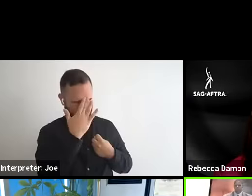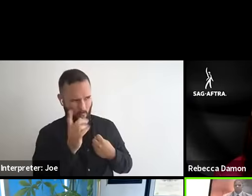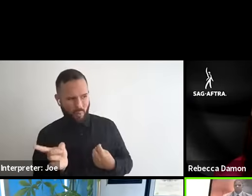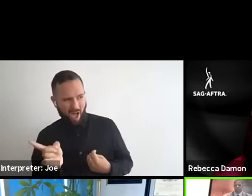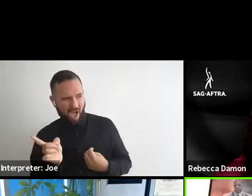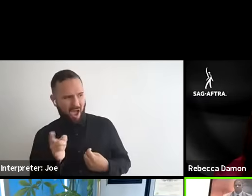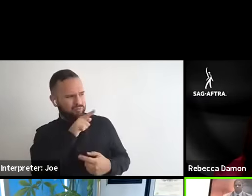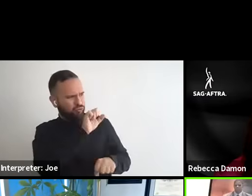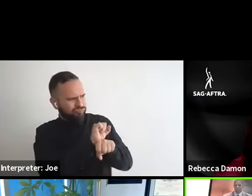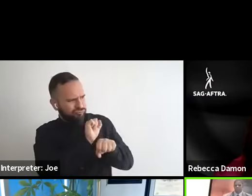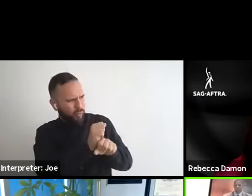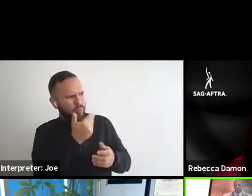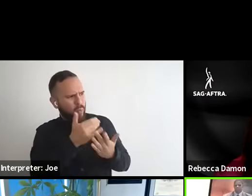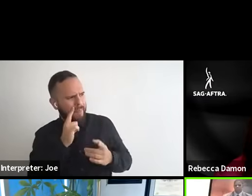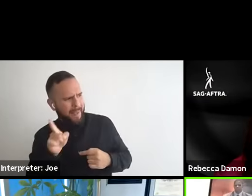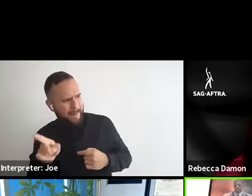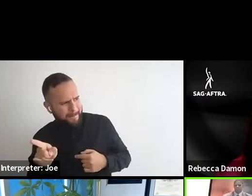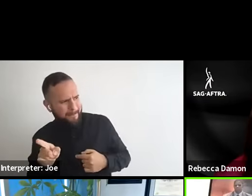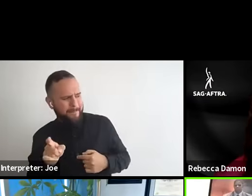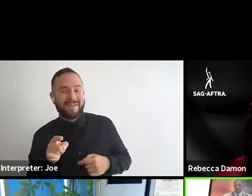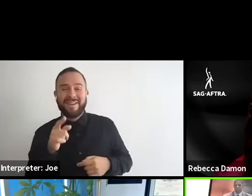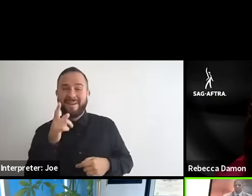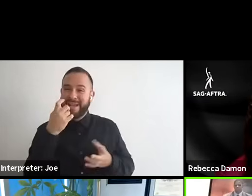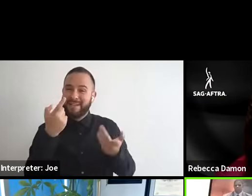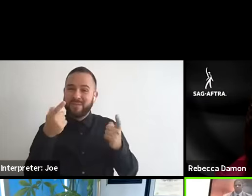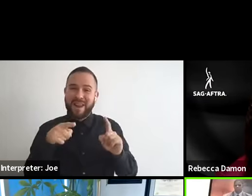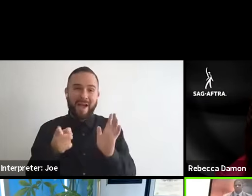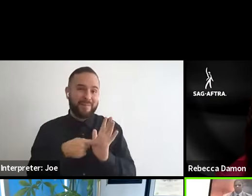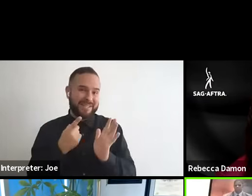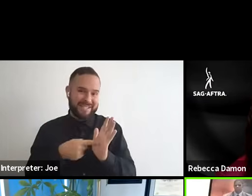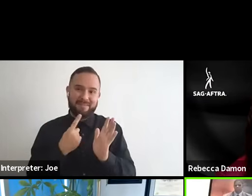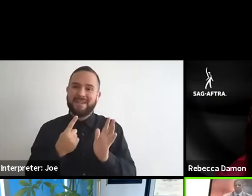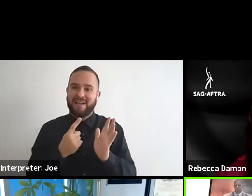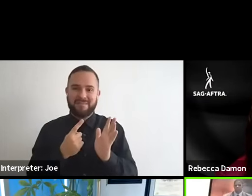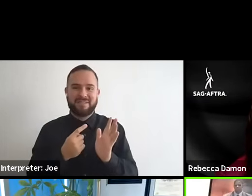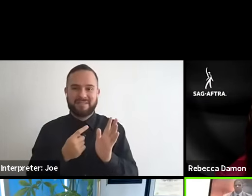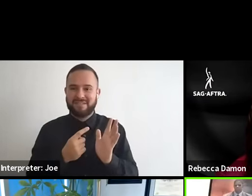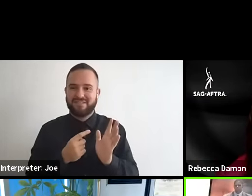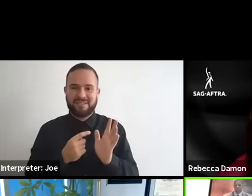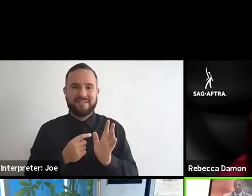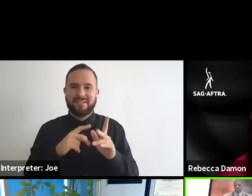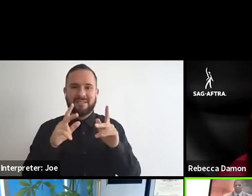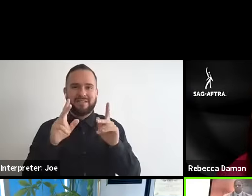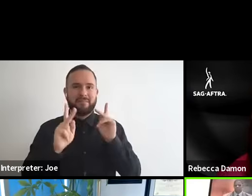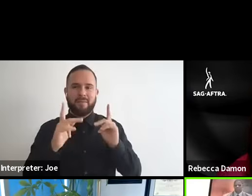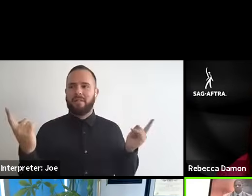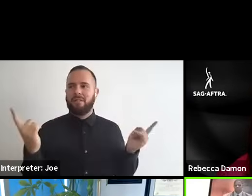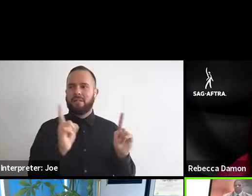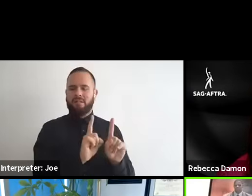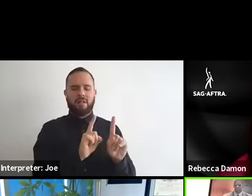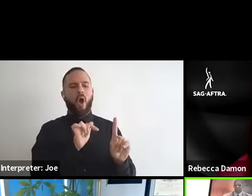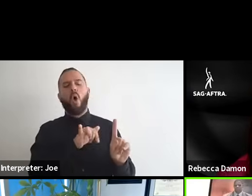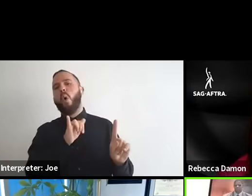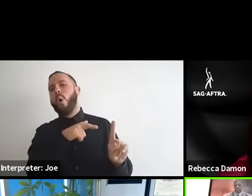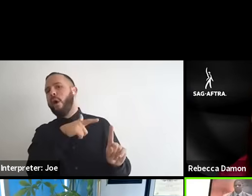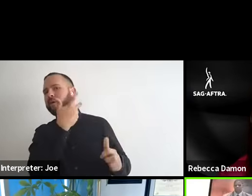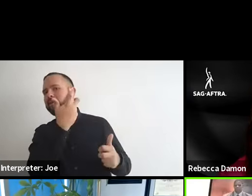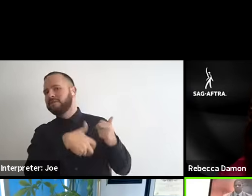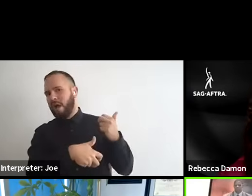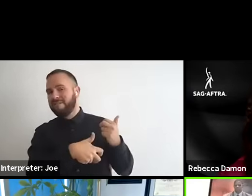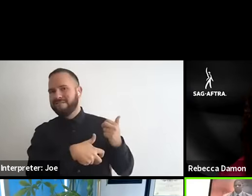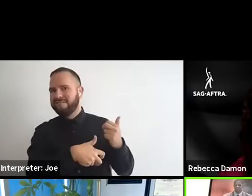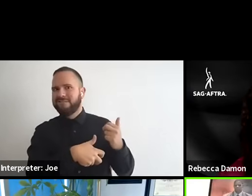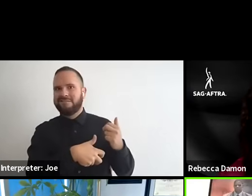them? Because there are times where there's certain people who we've had run-ins with that are very difficult. And if they would have consulted with us, we would have been